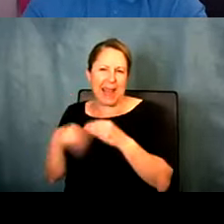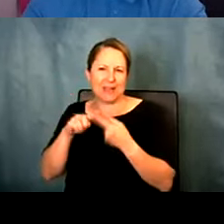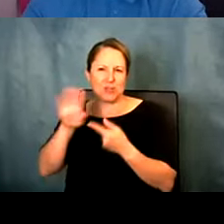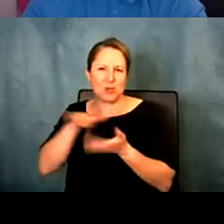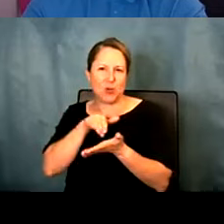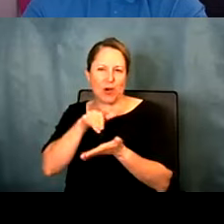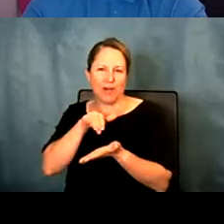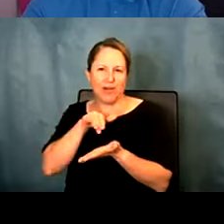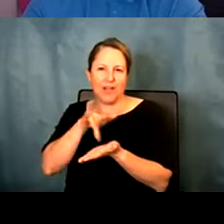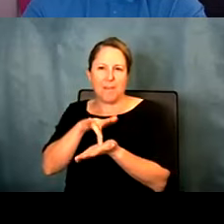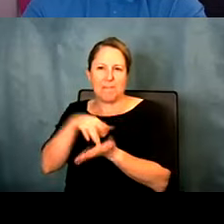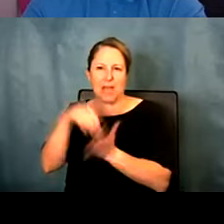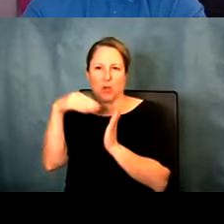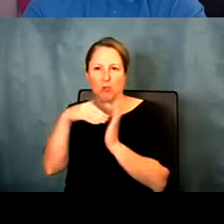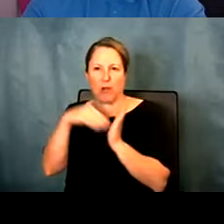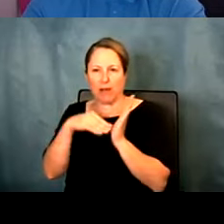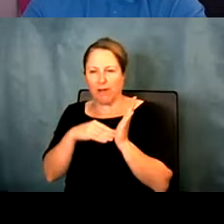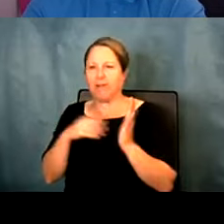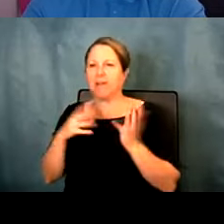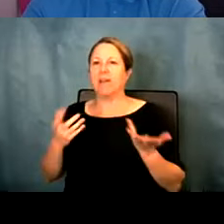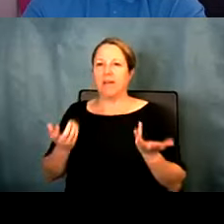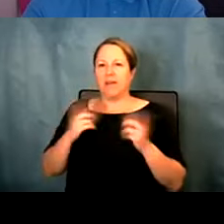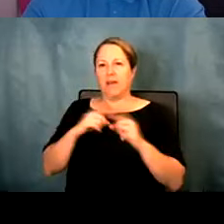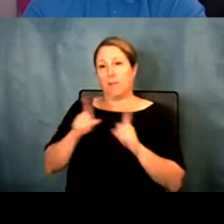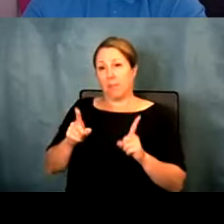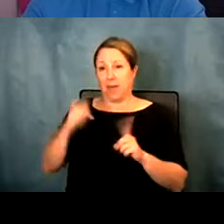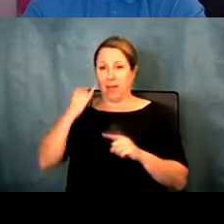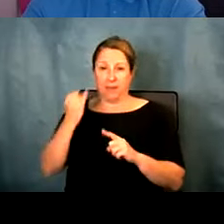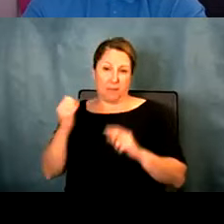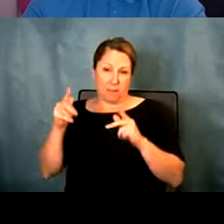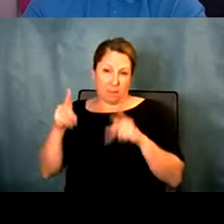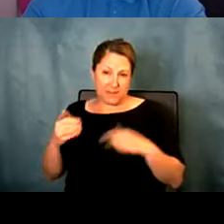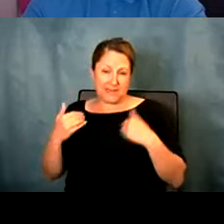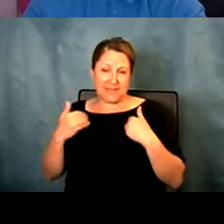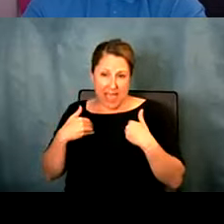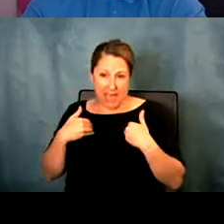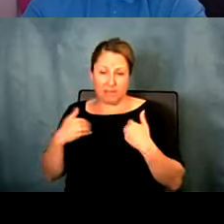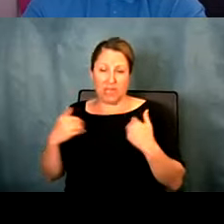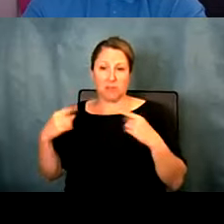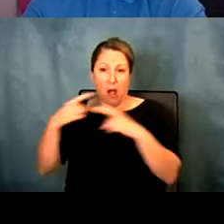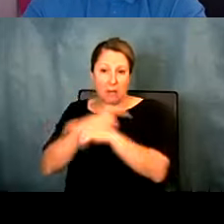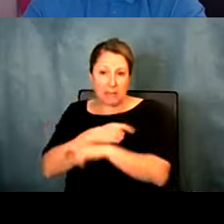of usually the complex medical care that someone's having. Again,